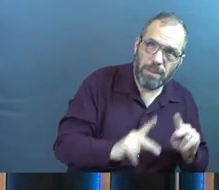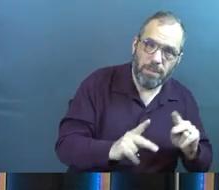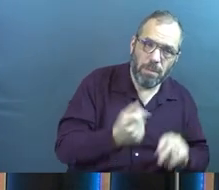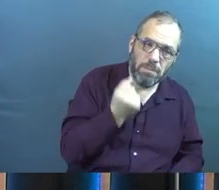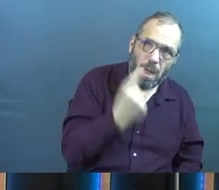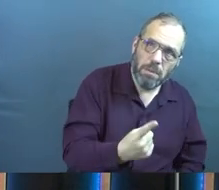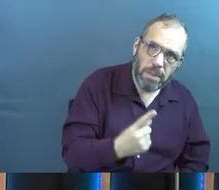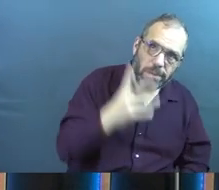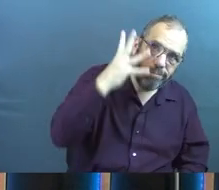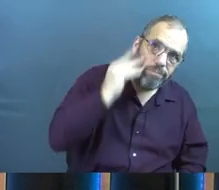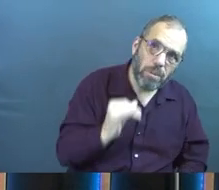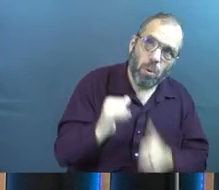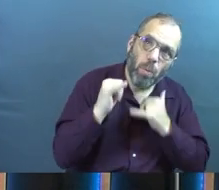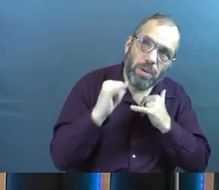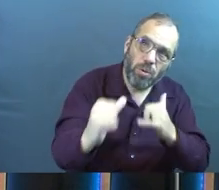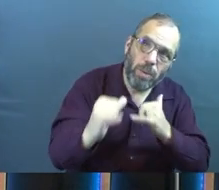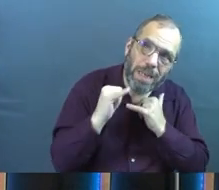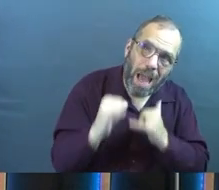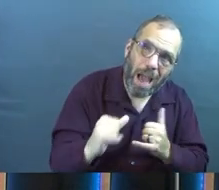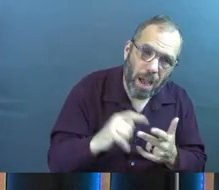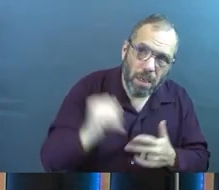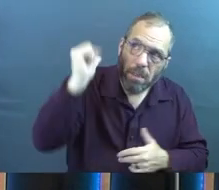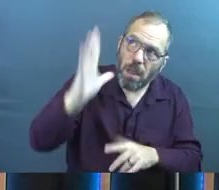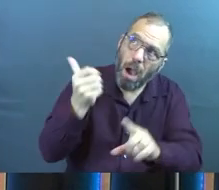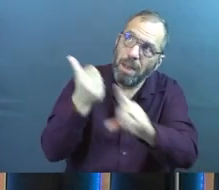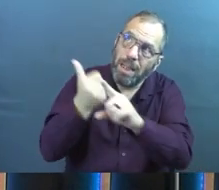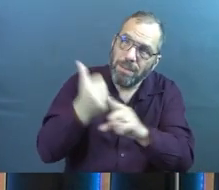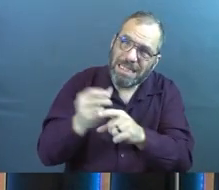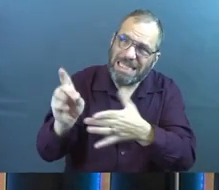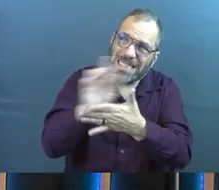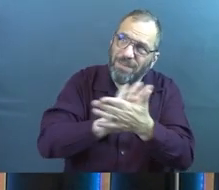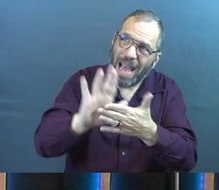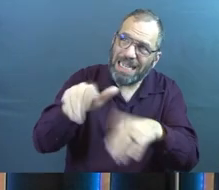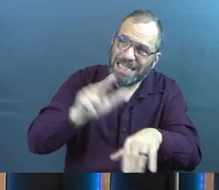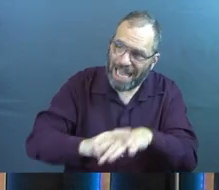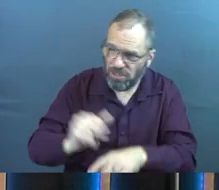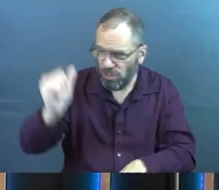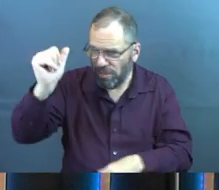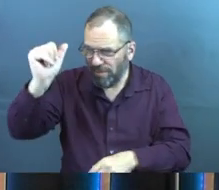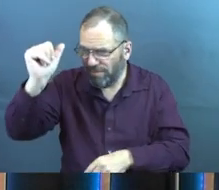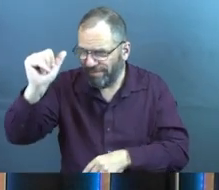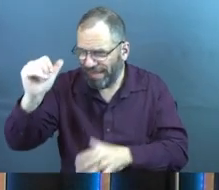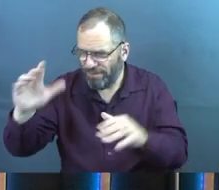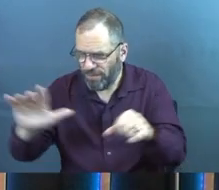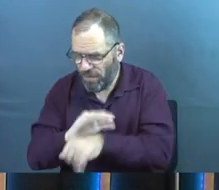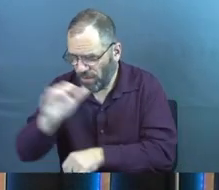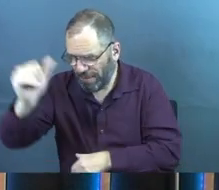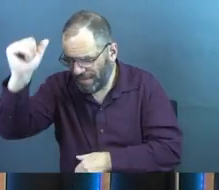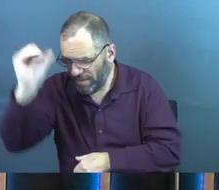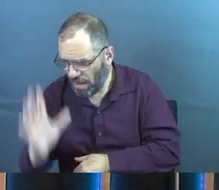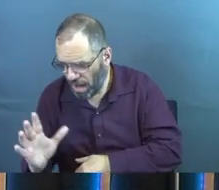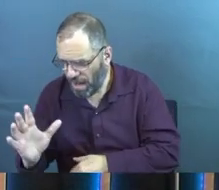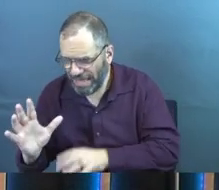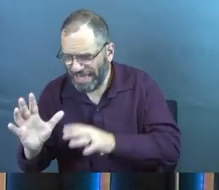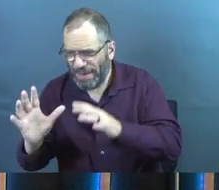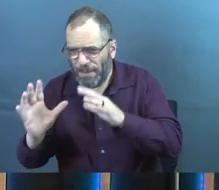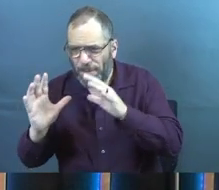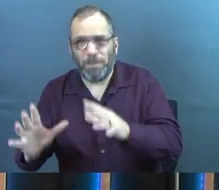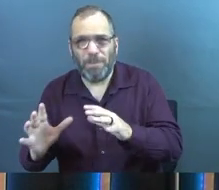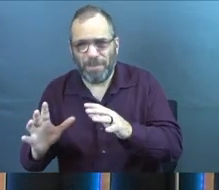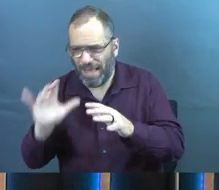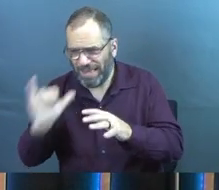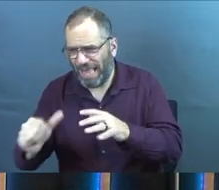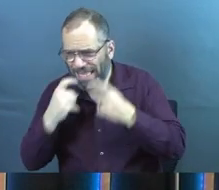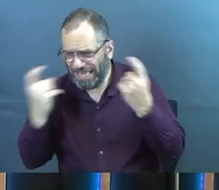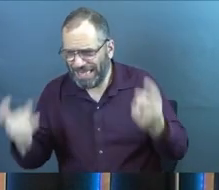and be understanding to what we experience, right? God himself in his divine nature and in his holiness and his complete holiness, the